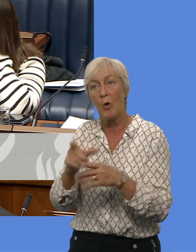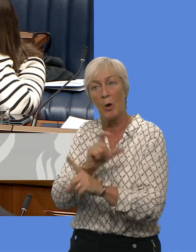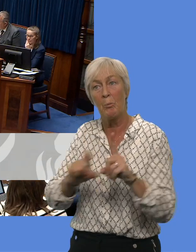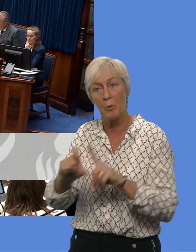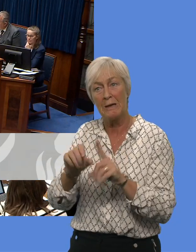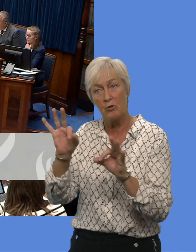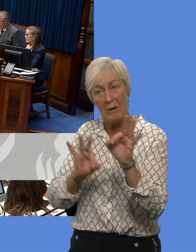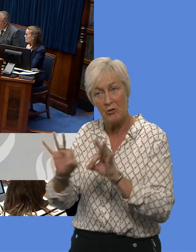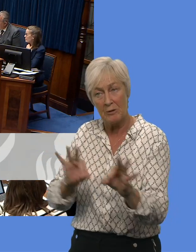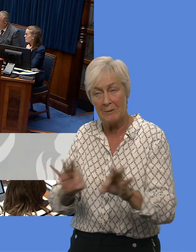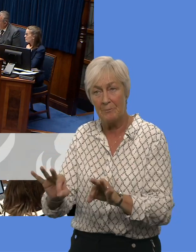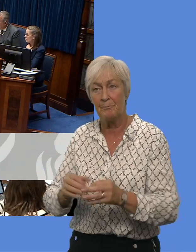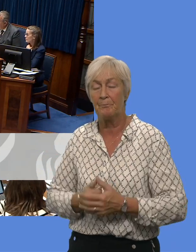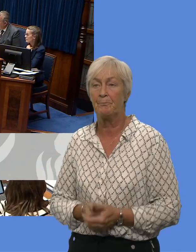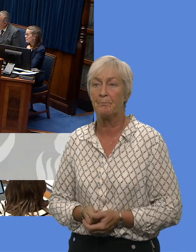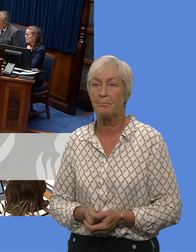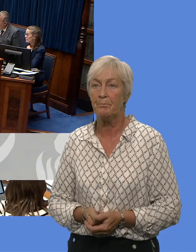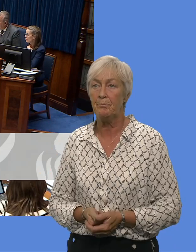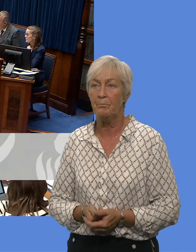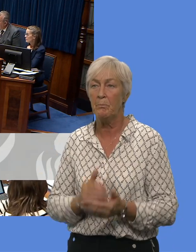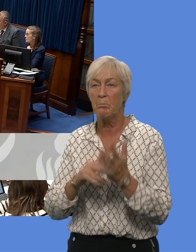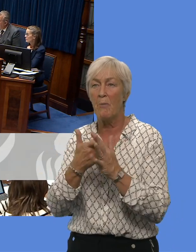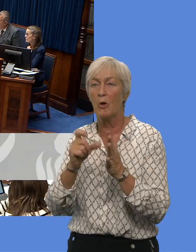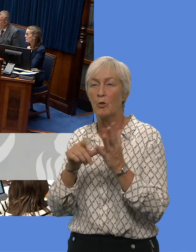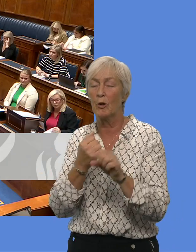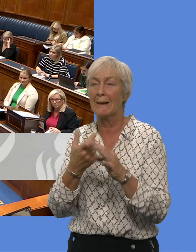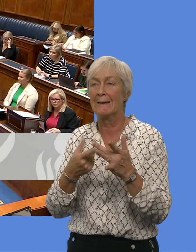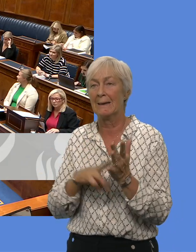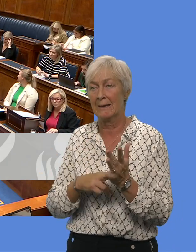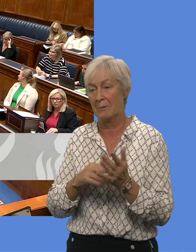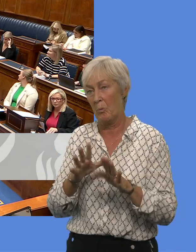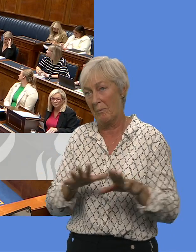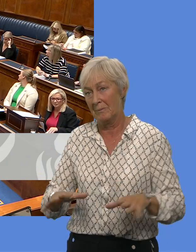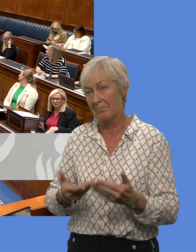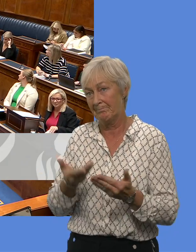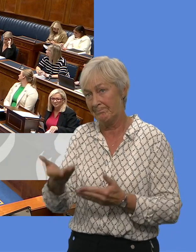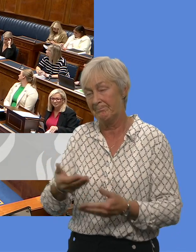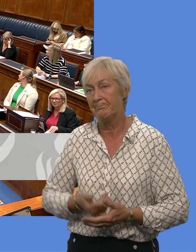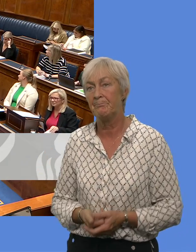strategy. Mark Durkin, be interested to hear what you have to say about North Belfast.